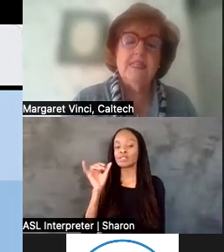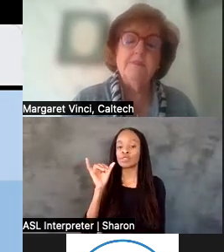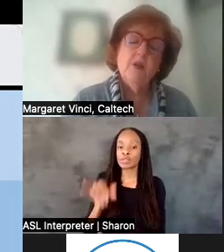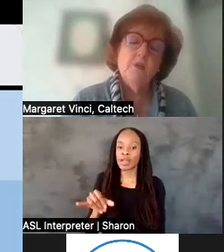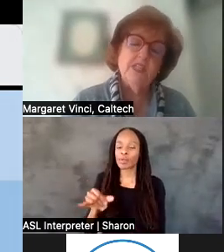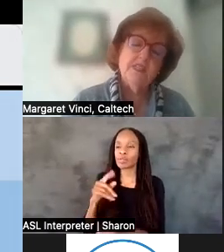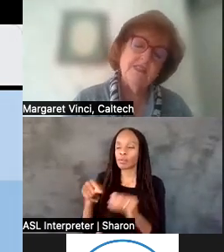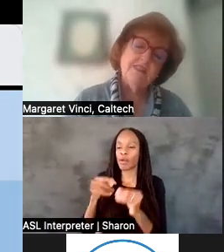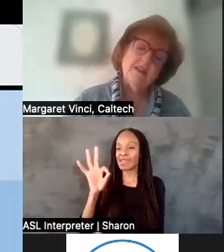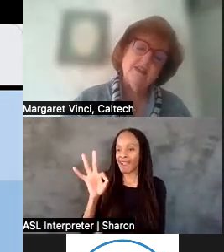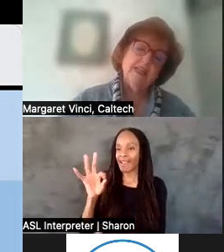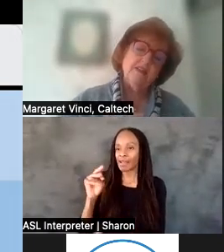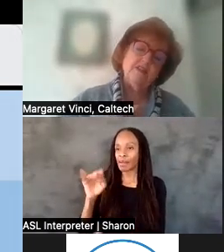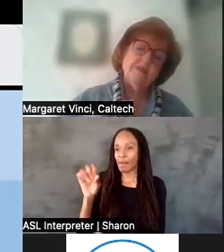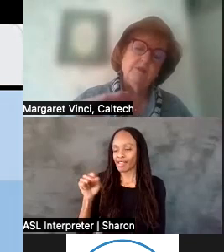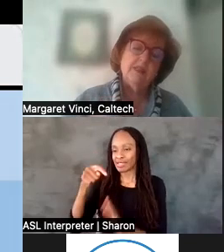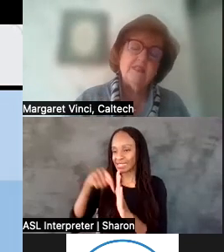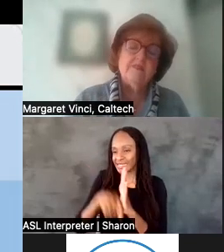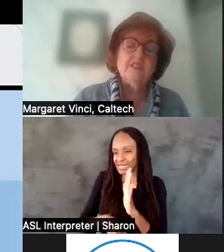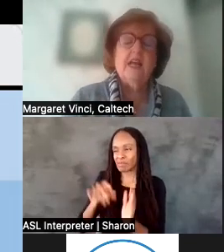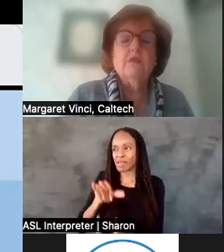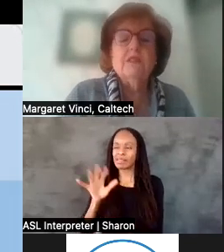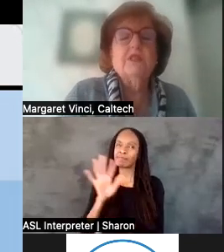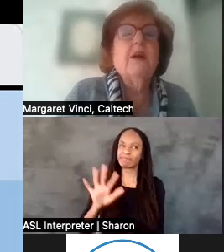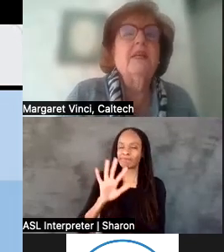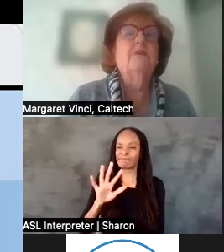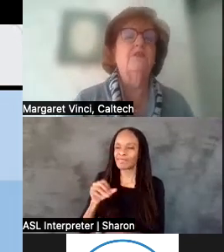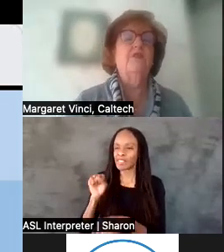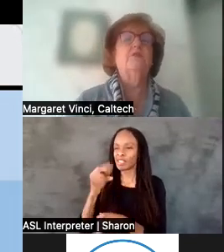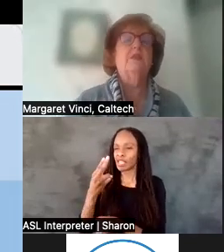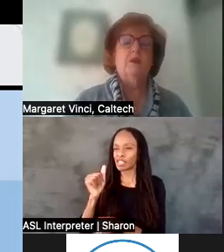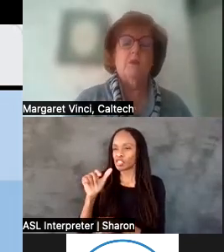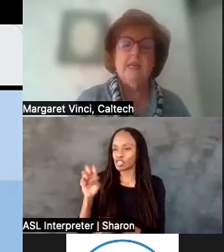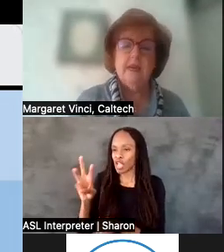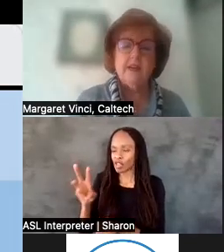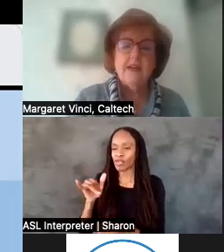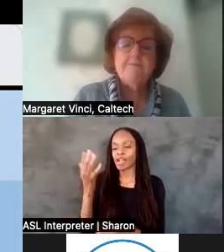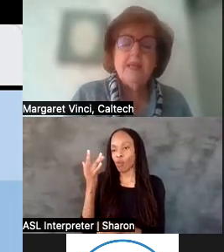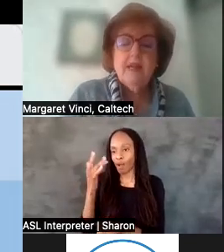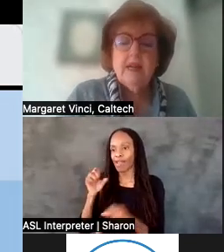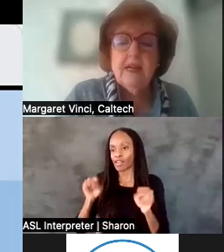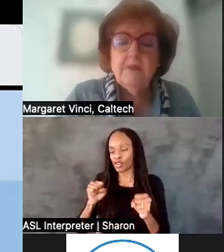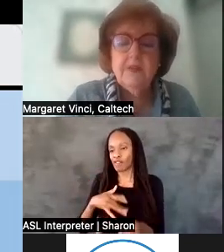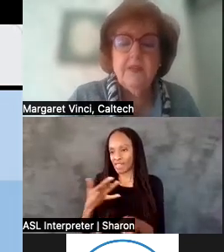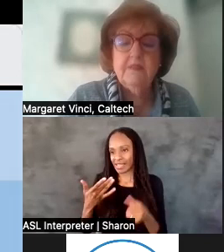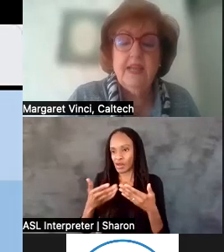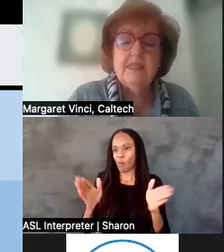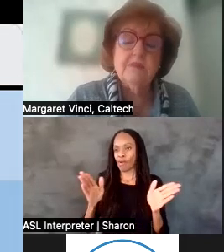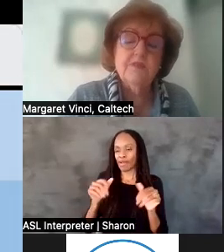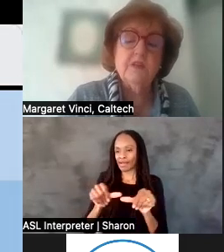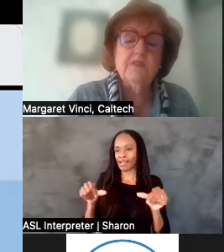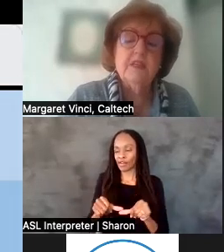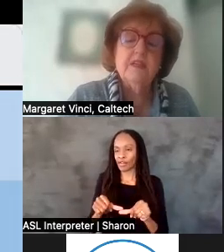miles deep, which is kind of getting to be relatively shallow, which is why it was felt within a wide area. With